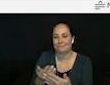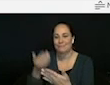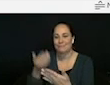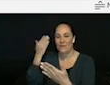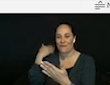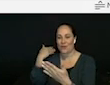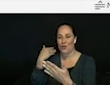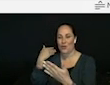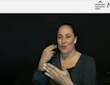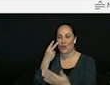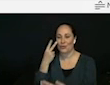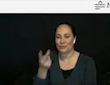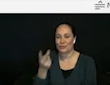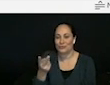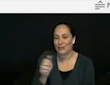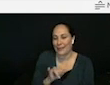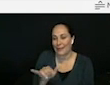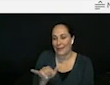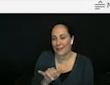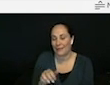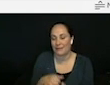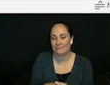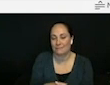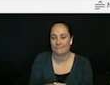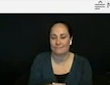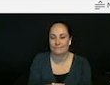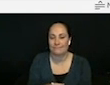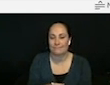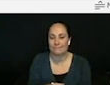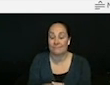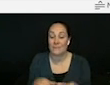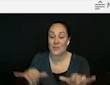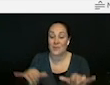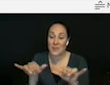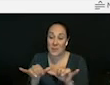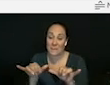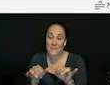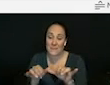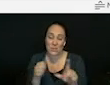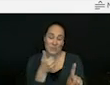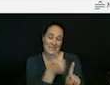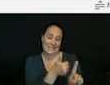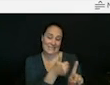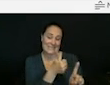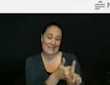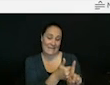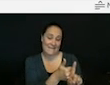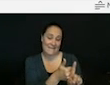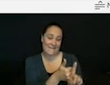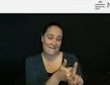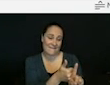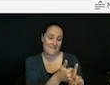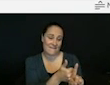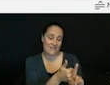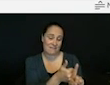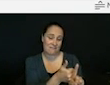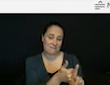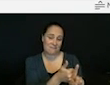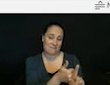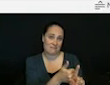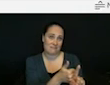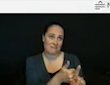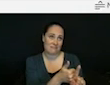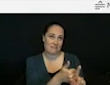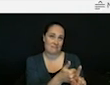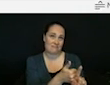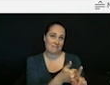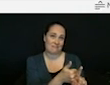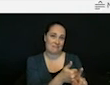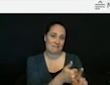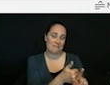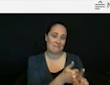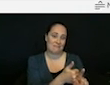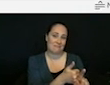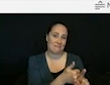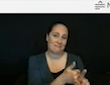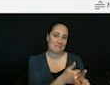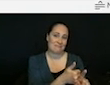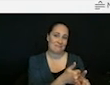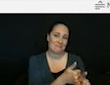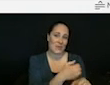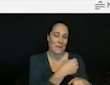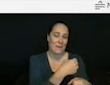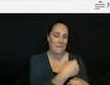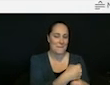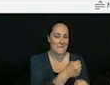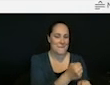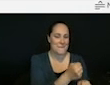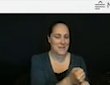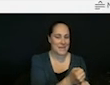right? So the measurement itself made the event that you looked at past. Yeah. Does that make sense?